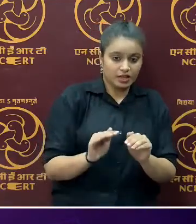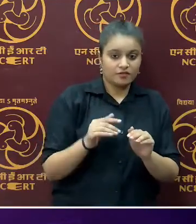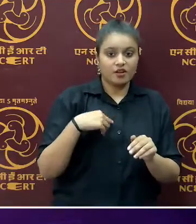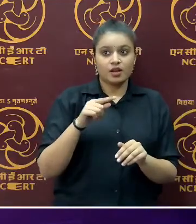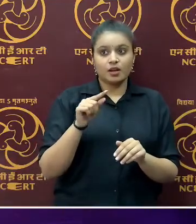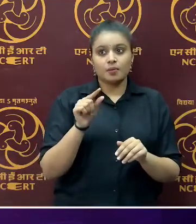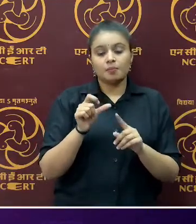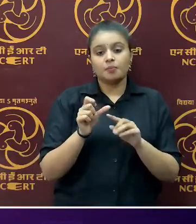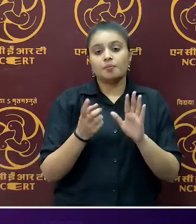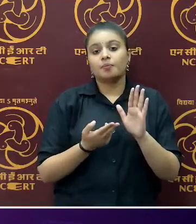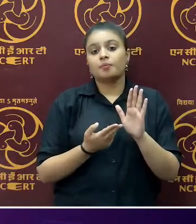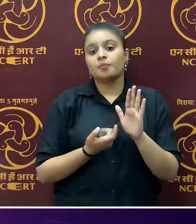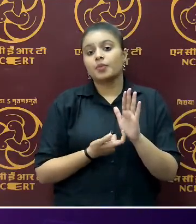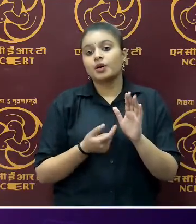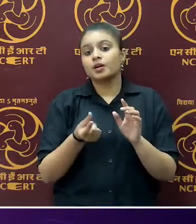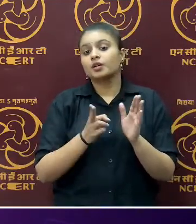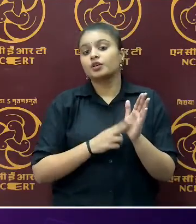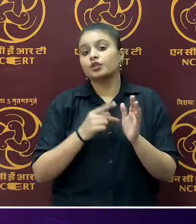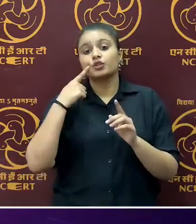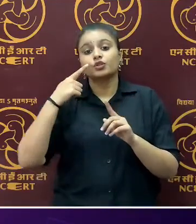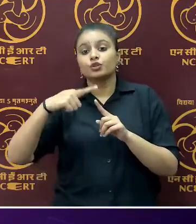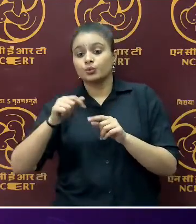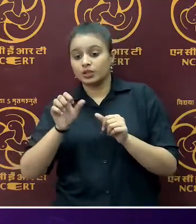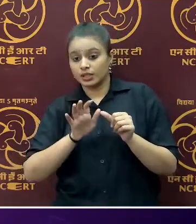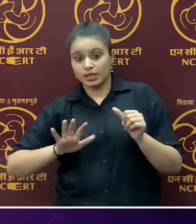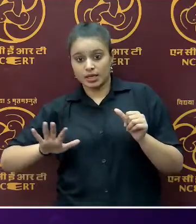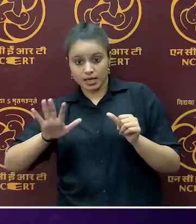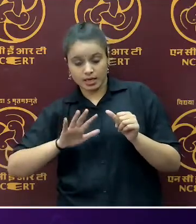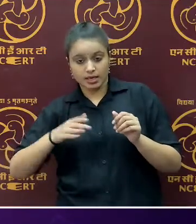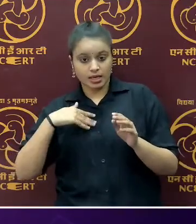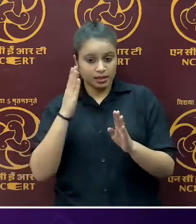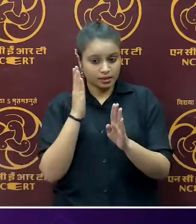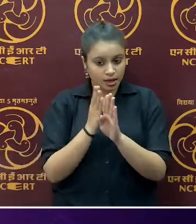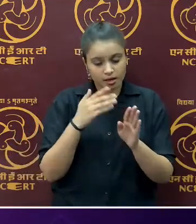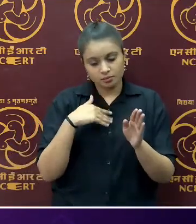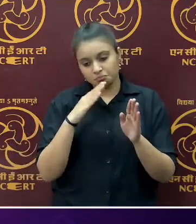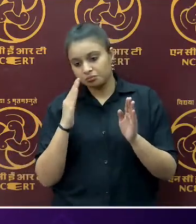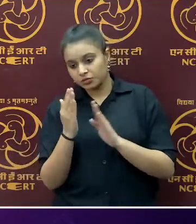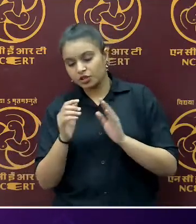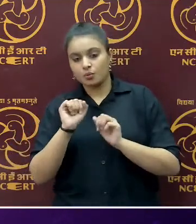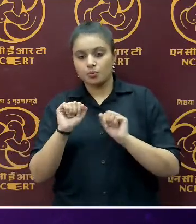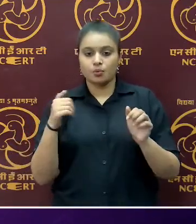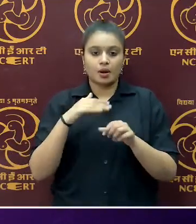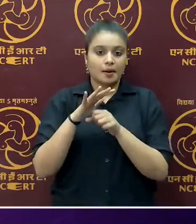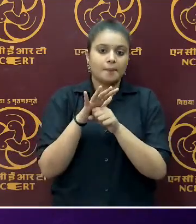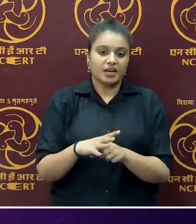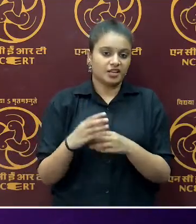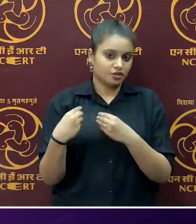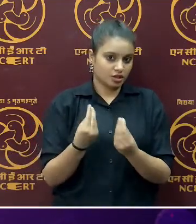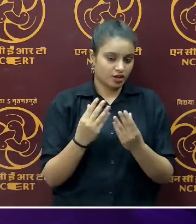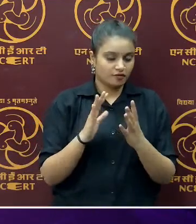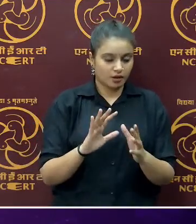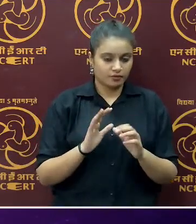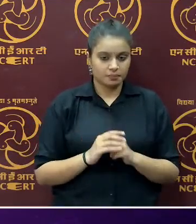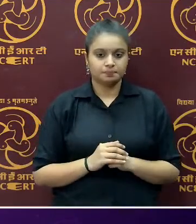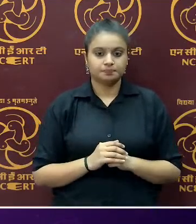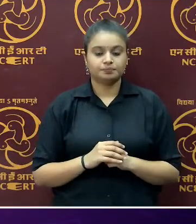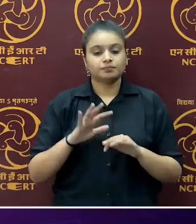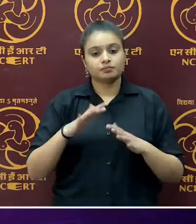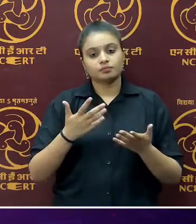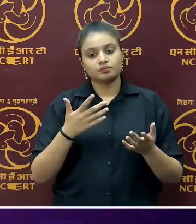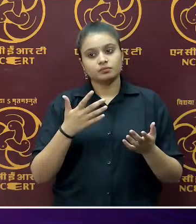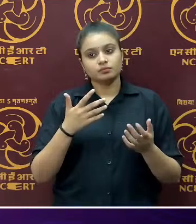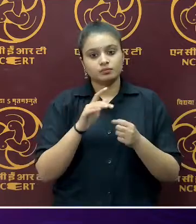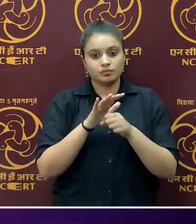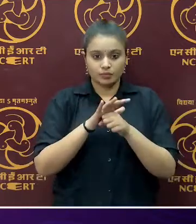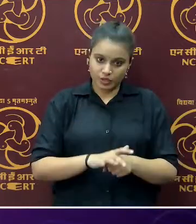unit area. So indirectly we can say, or directly, that they are exerting pressure. Okay. And ma'am, with the